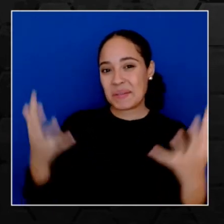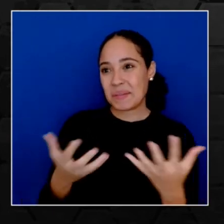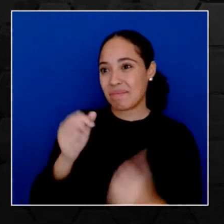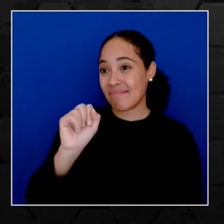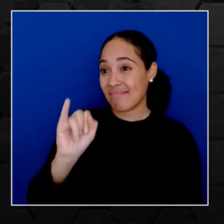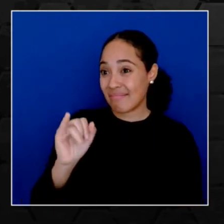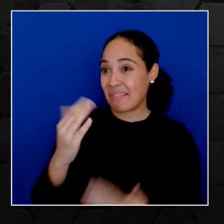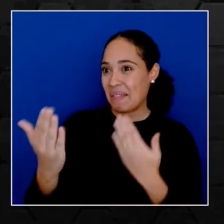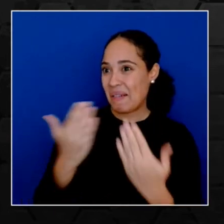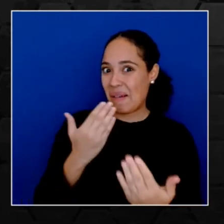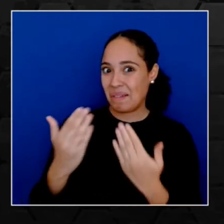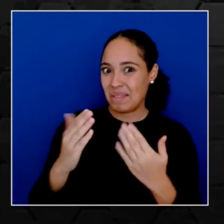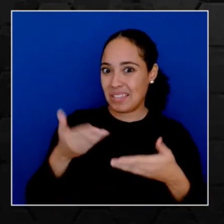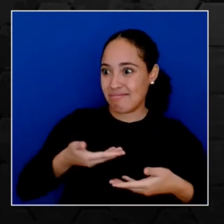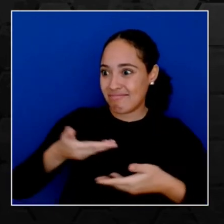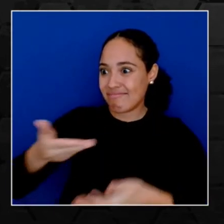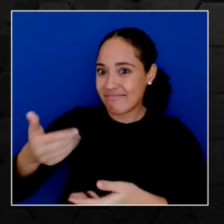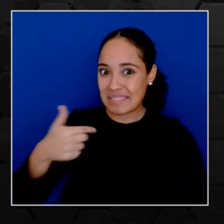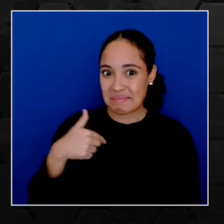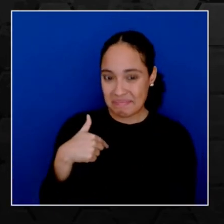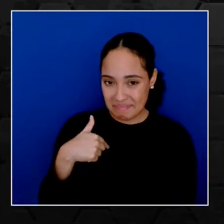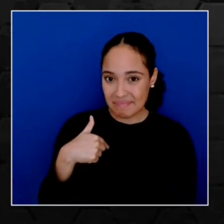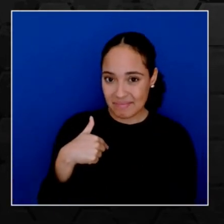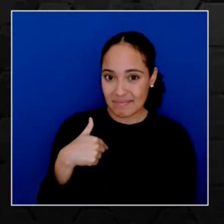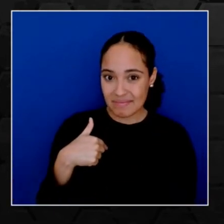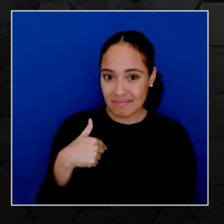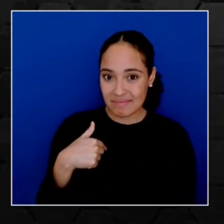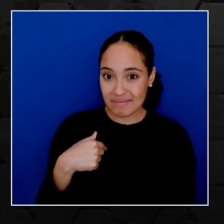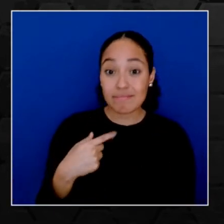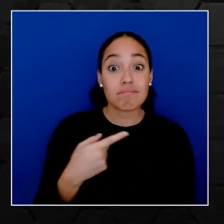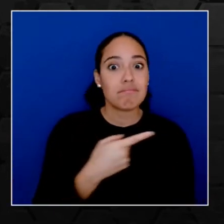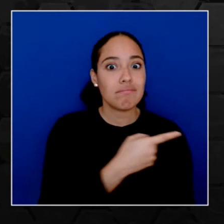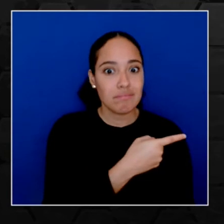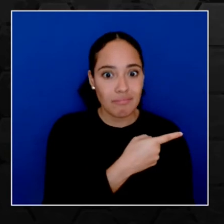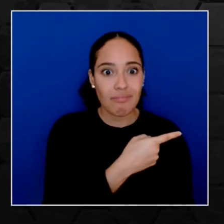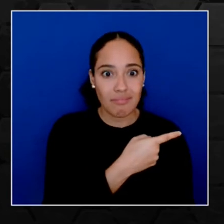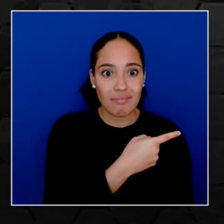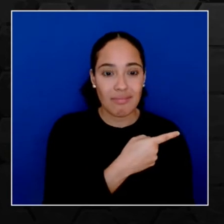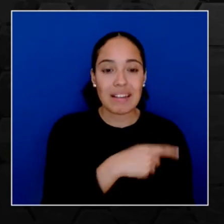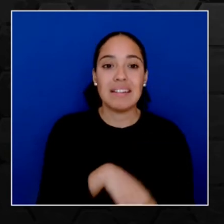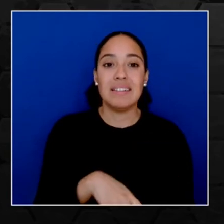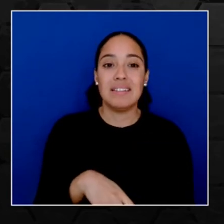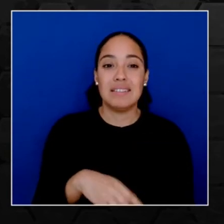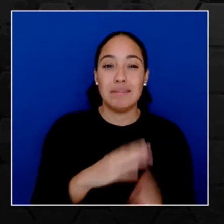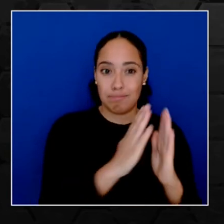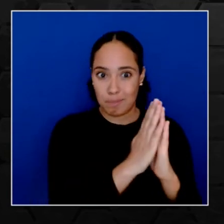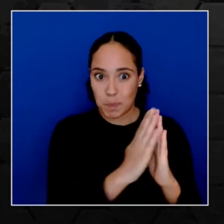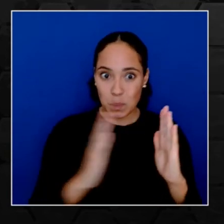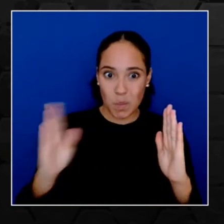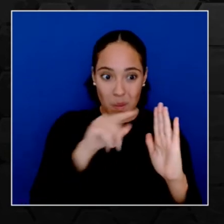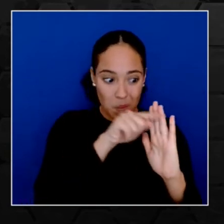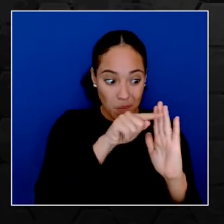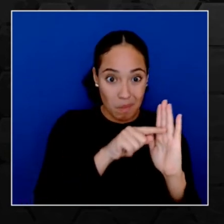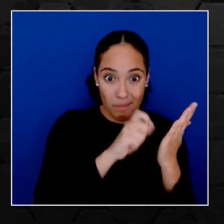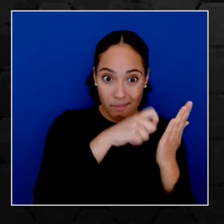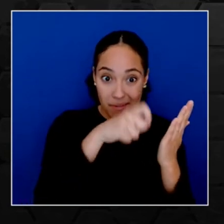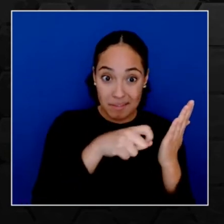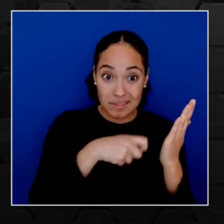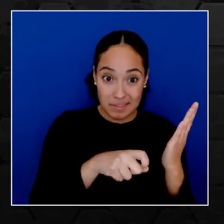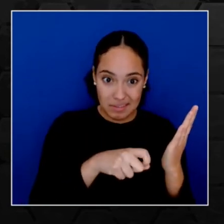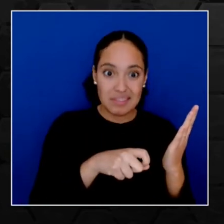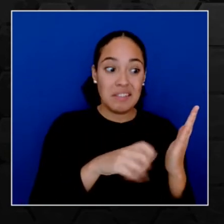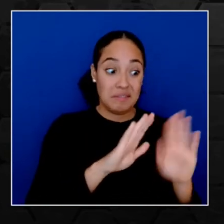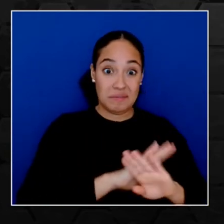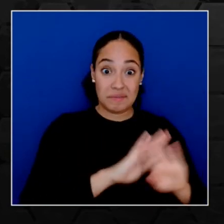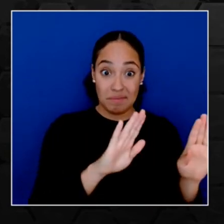subject, it's a great initiative put forth by Global AI Student Conference. As you know, deforestation is something that we all